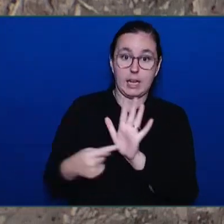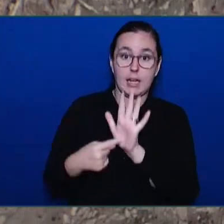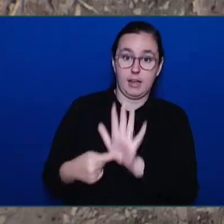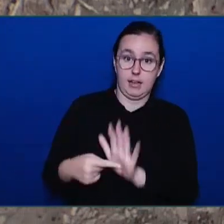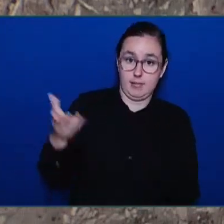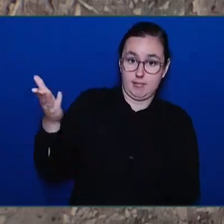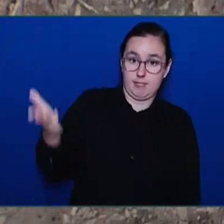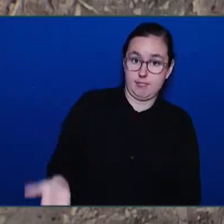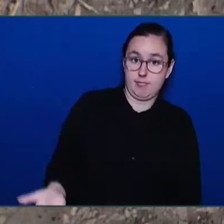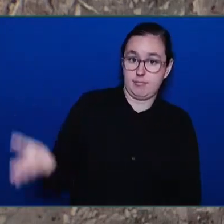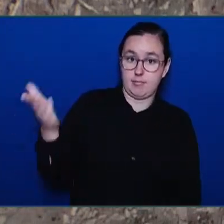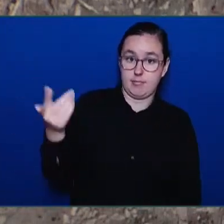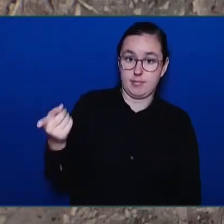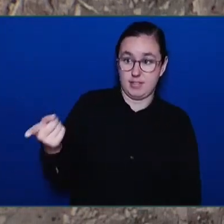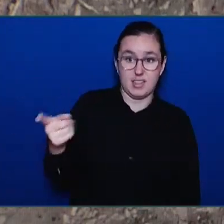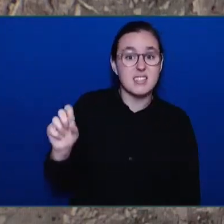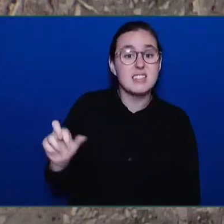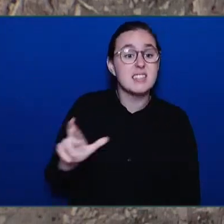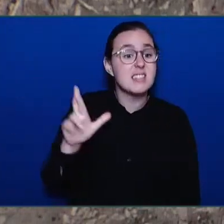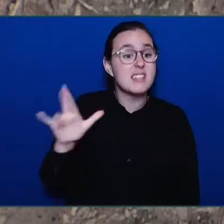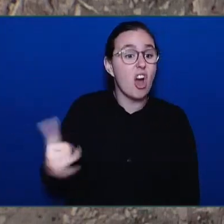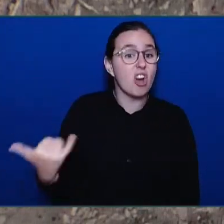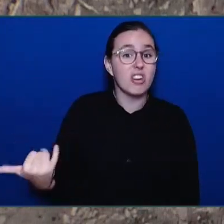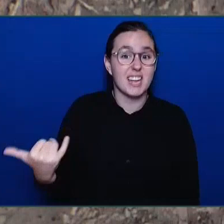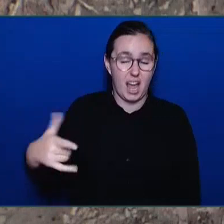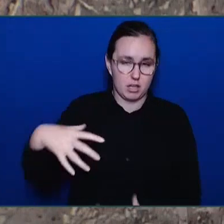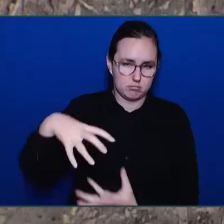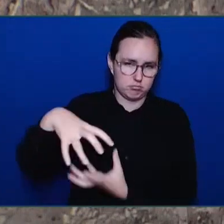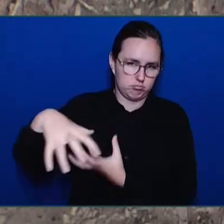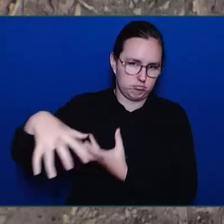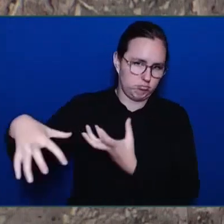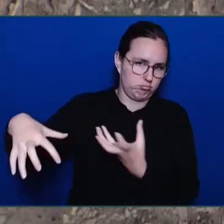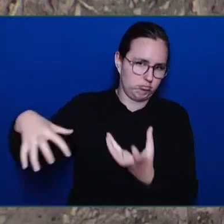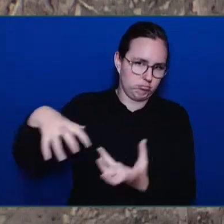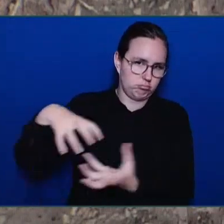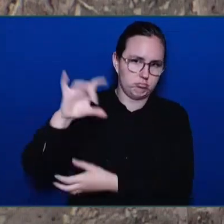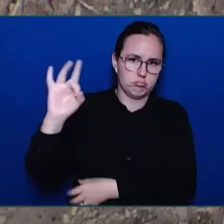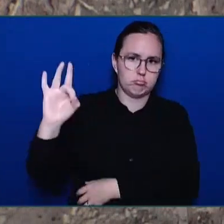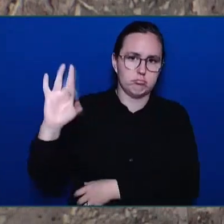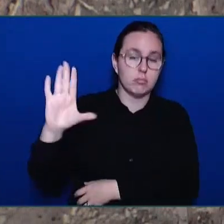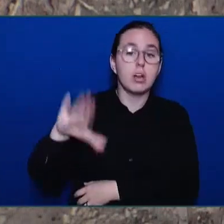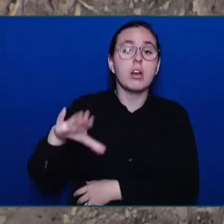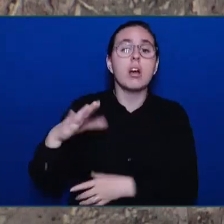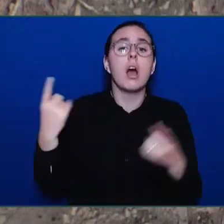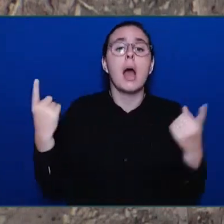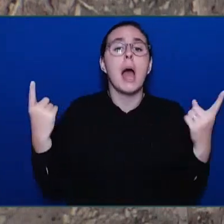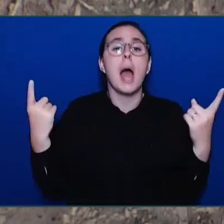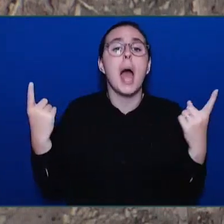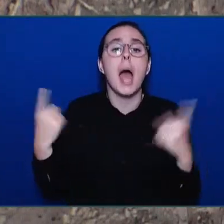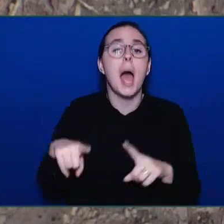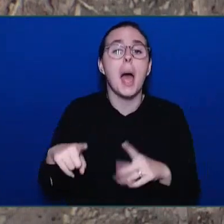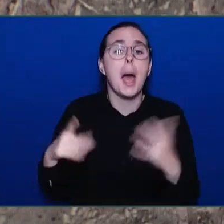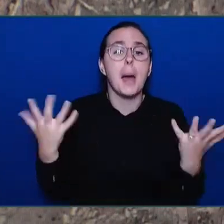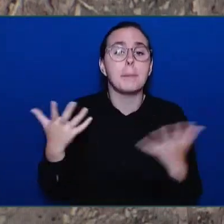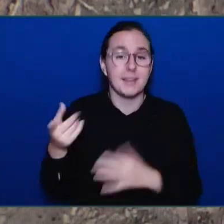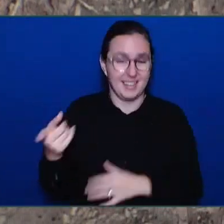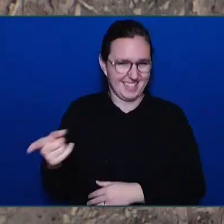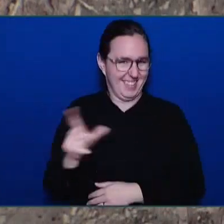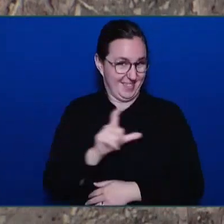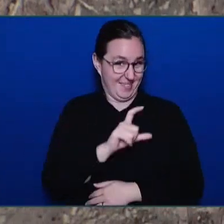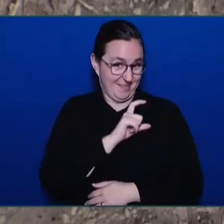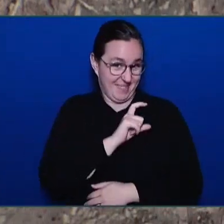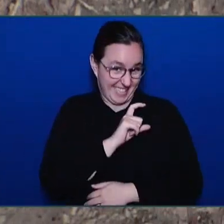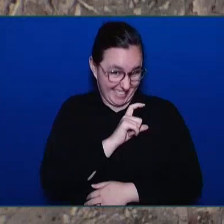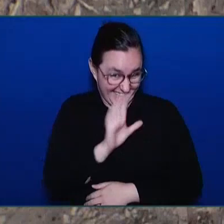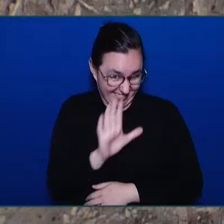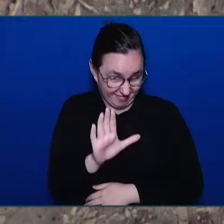green light to a policing plan that included 18 months of severance pay for a mere 6 months worth of work. Now